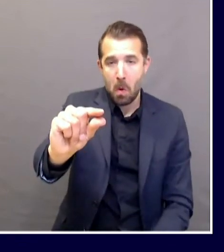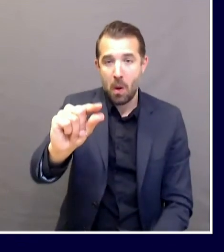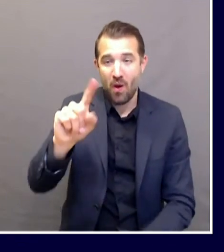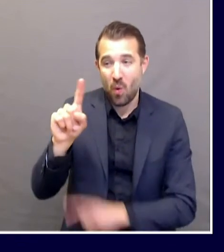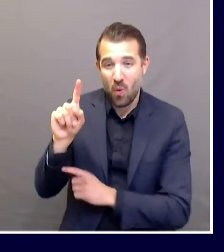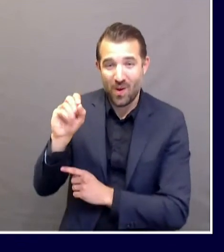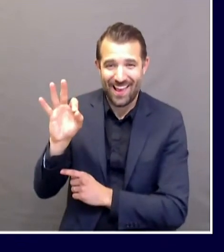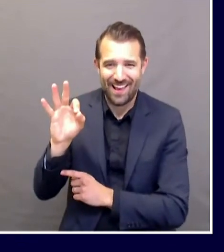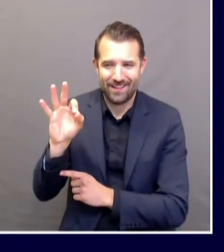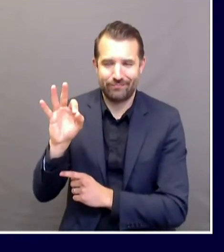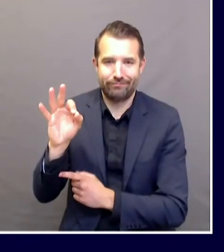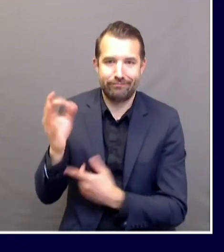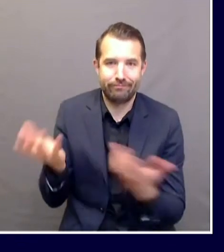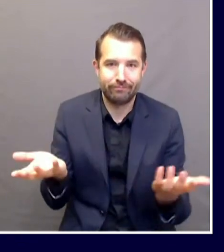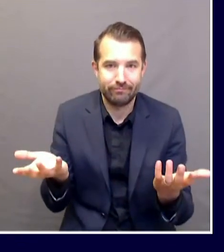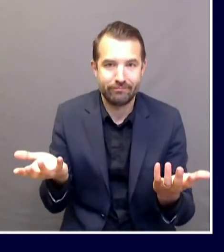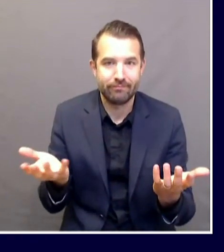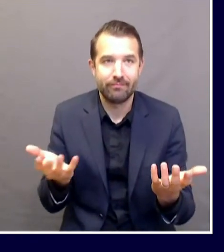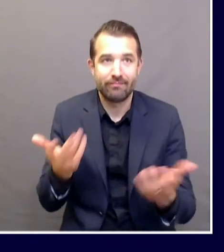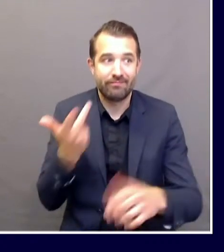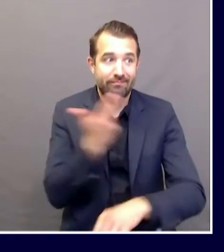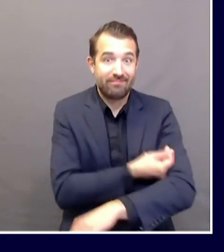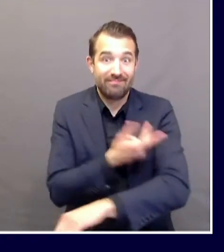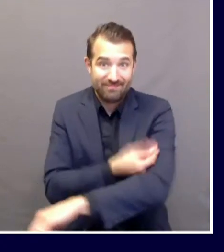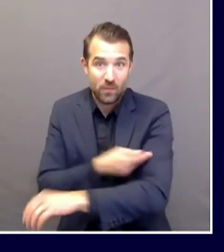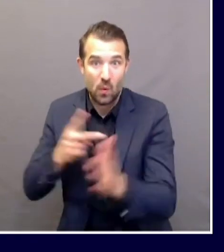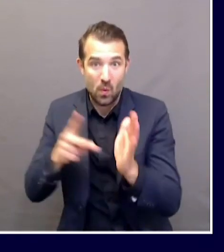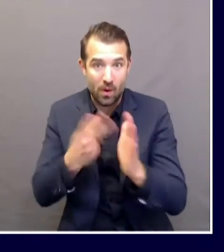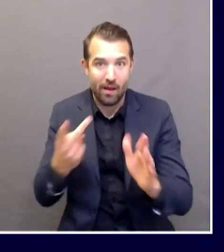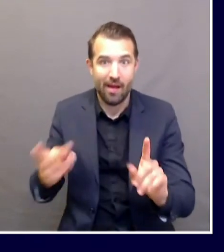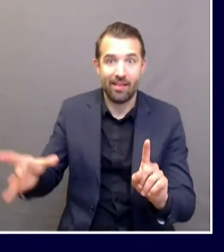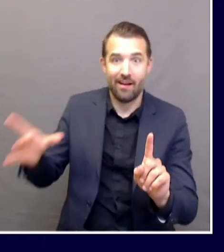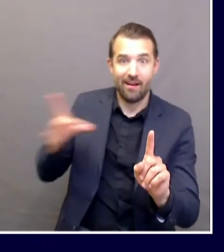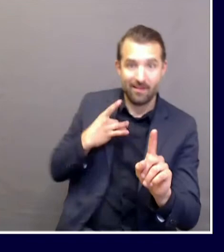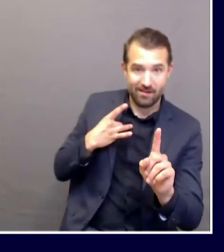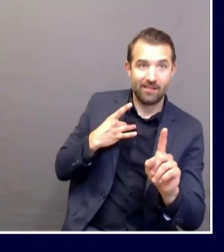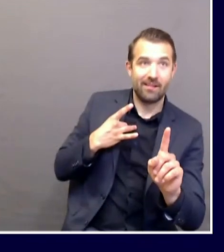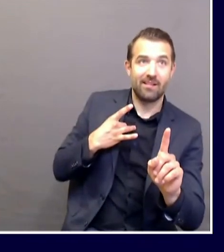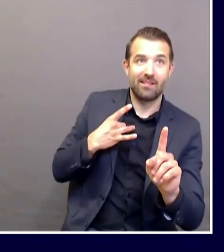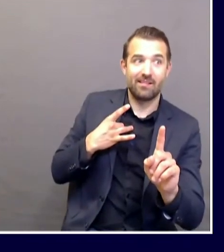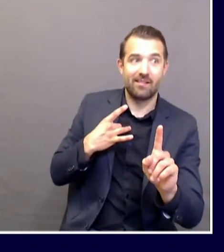453,000 people in Maine have gotten the shots they need. And of those